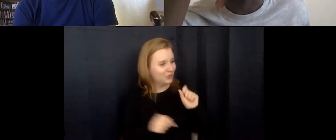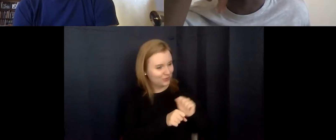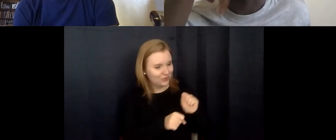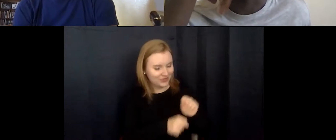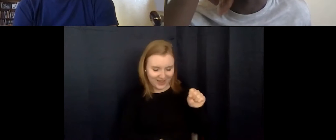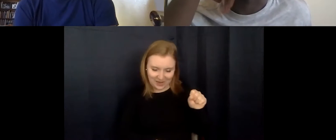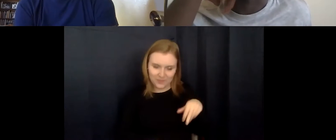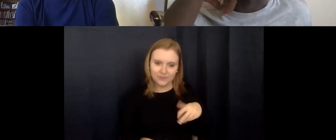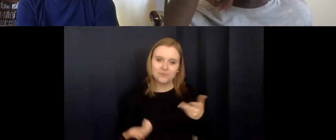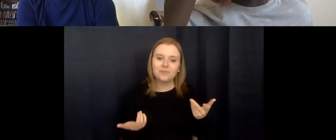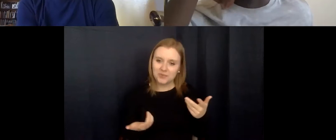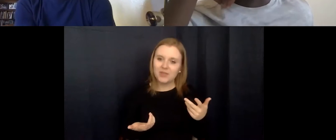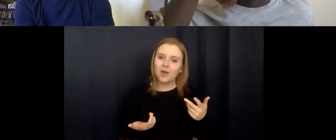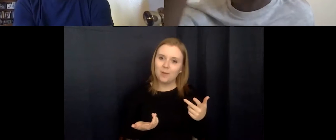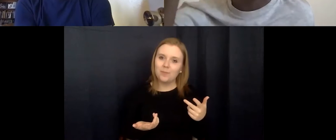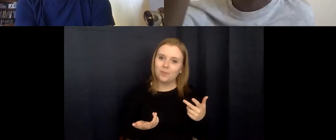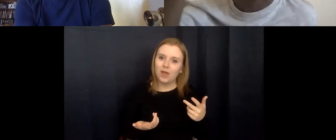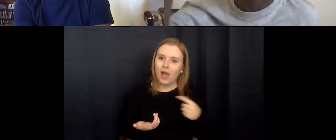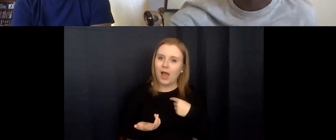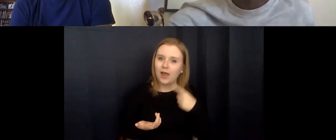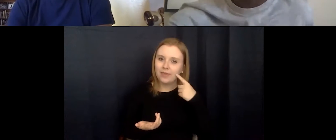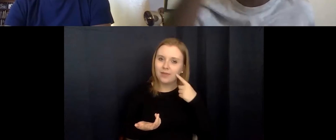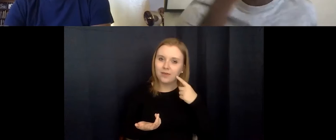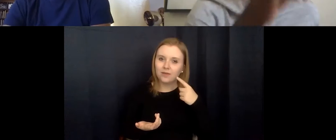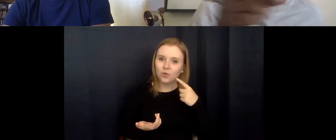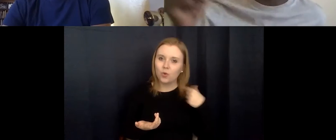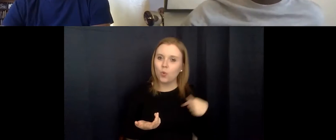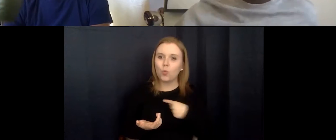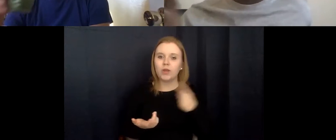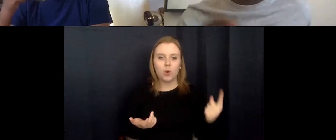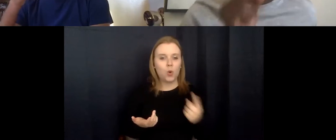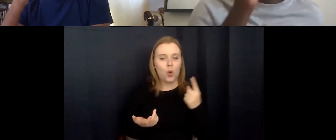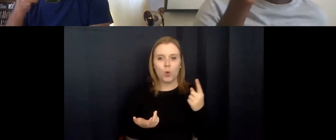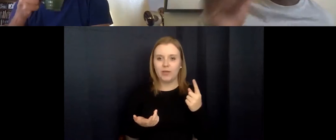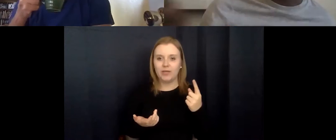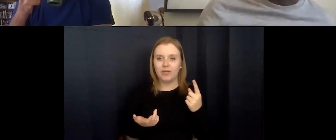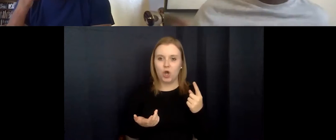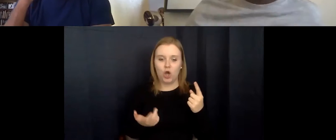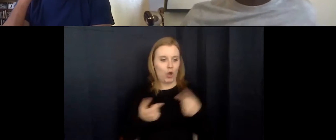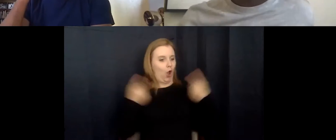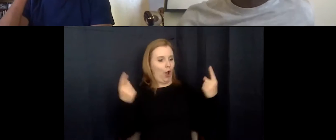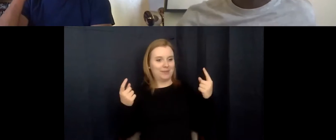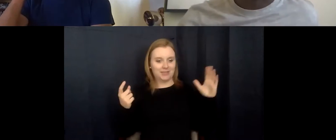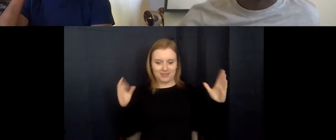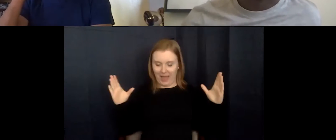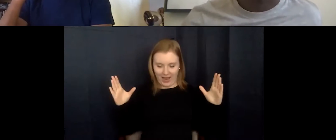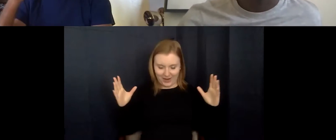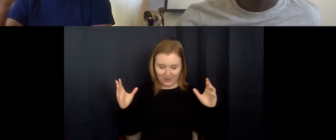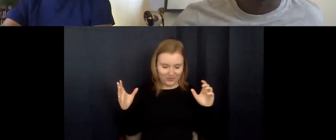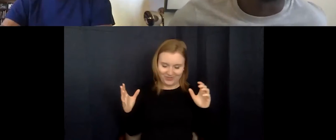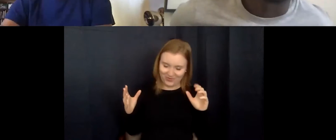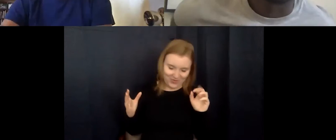But I think we're always like on either sides or do it, that's how it works in